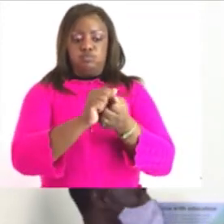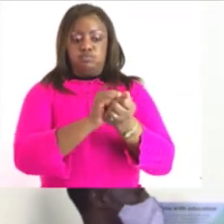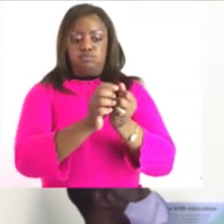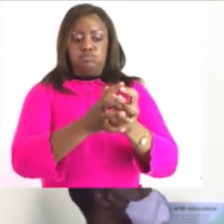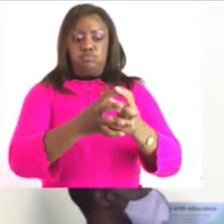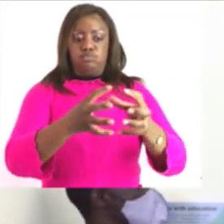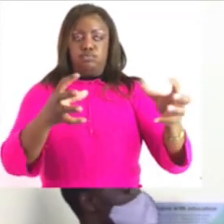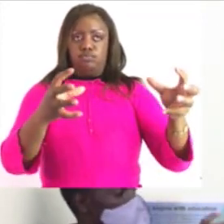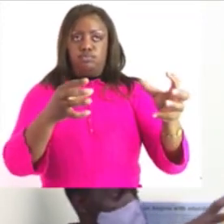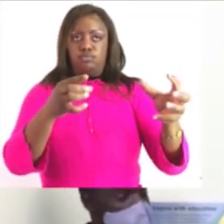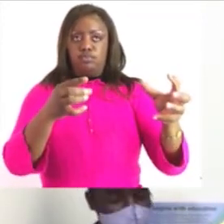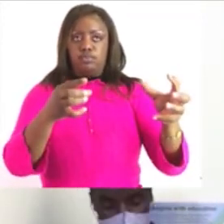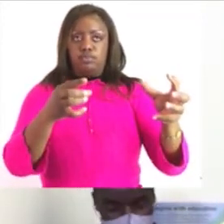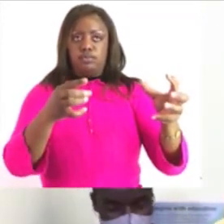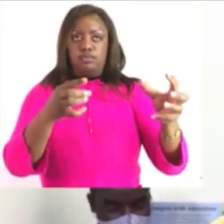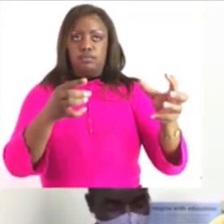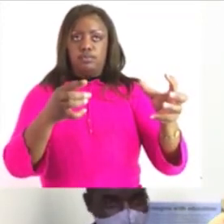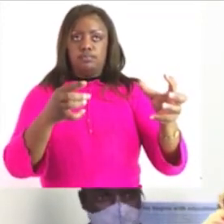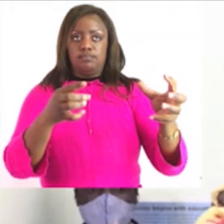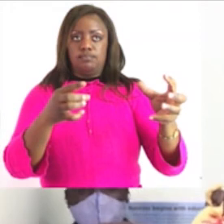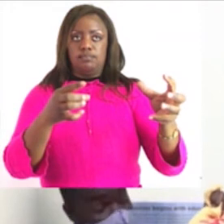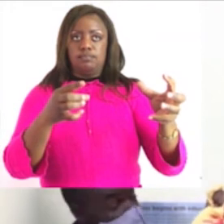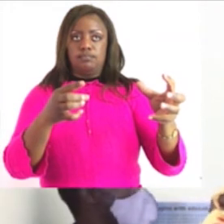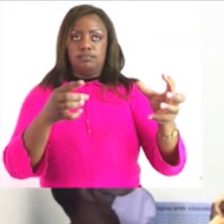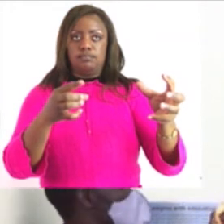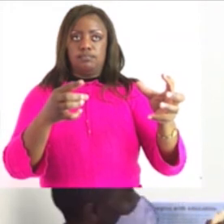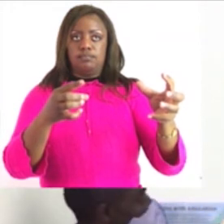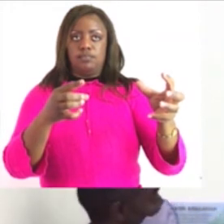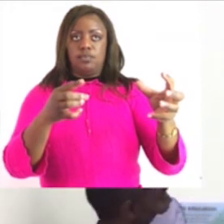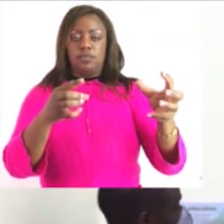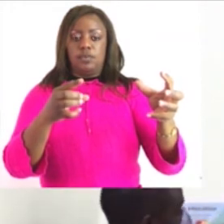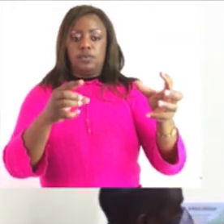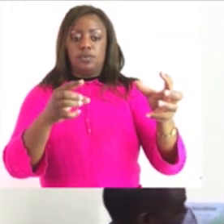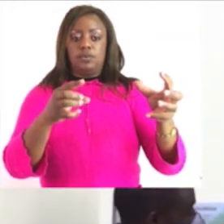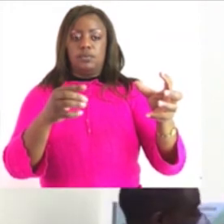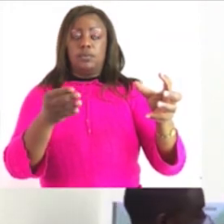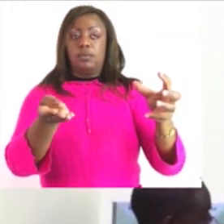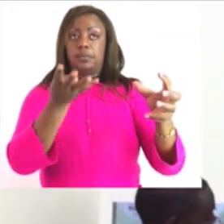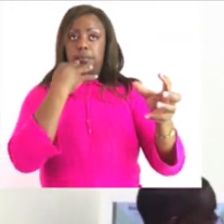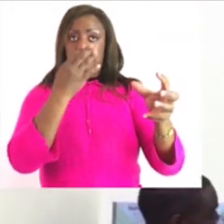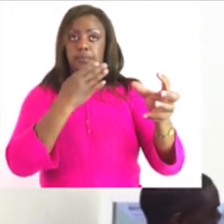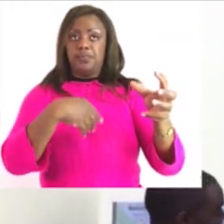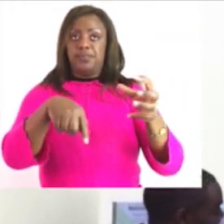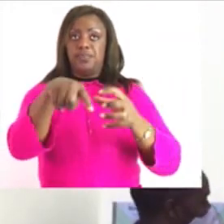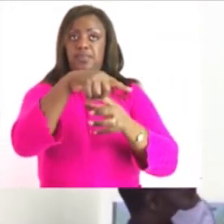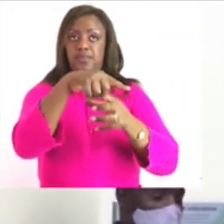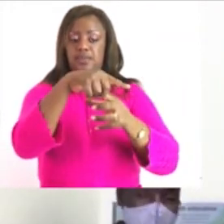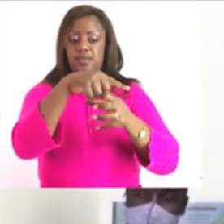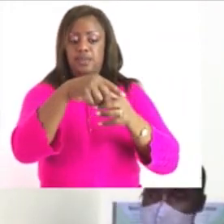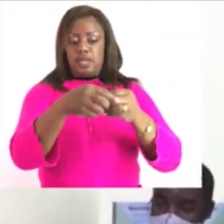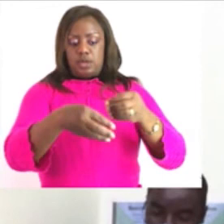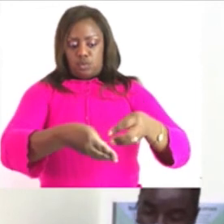from the environment. That's breathing in. Breathing out, we say that the diaphragm is underneath